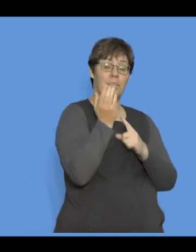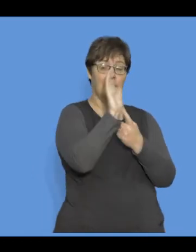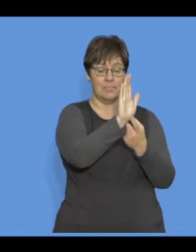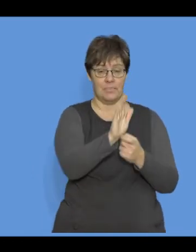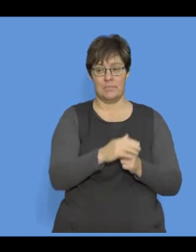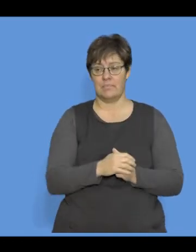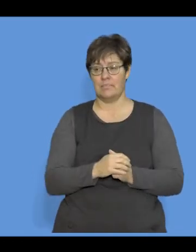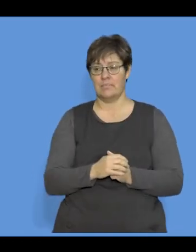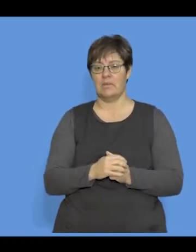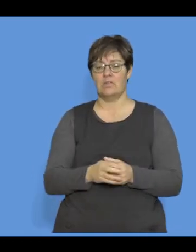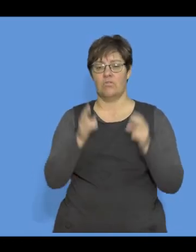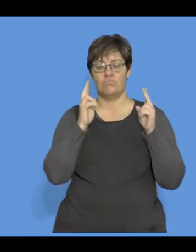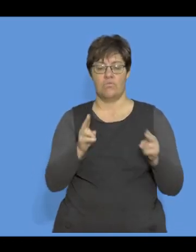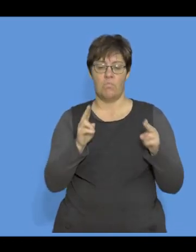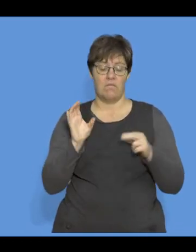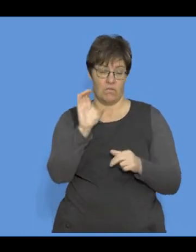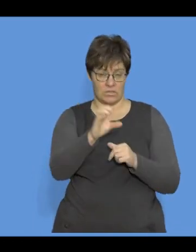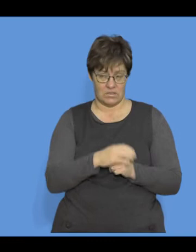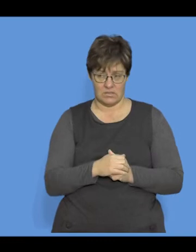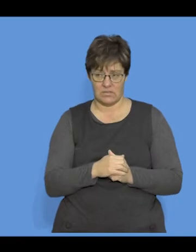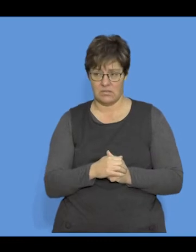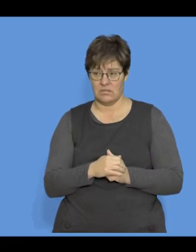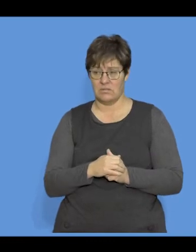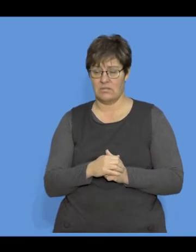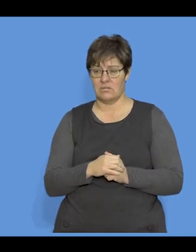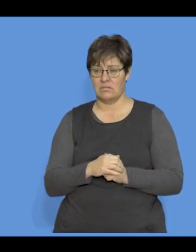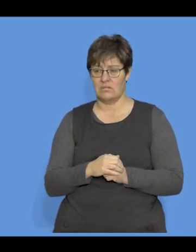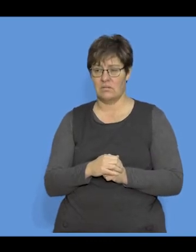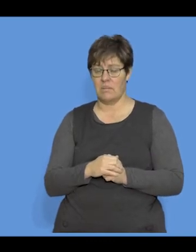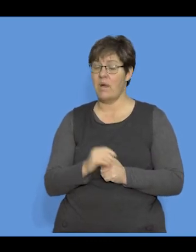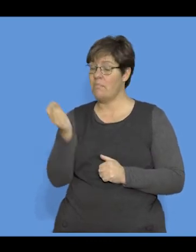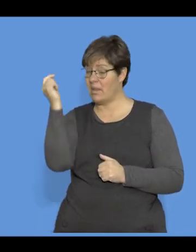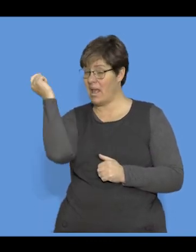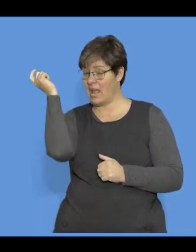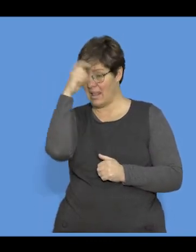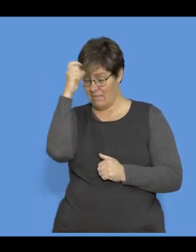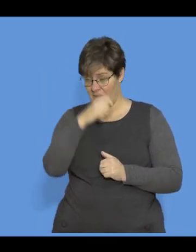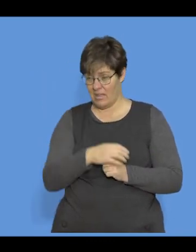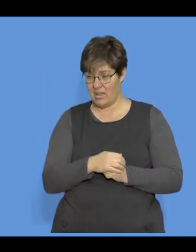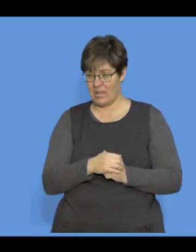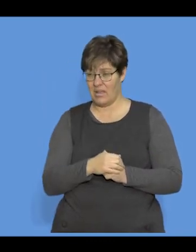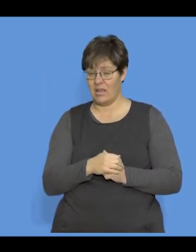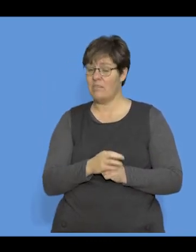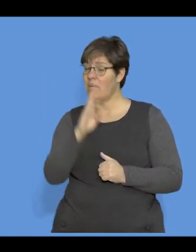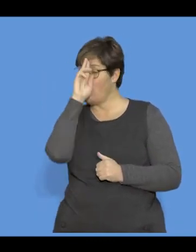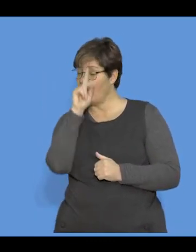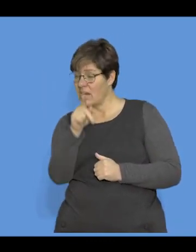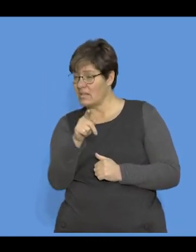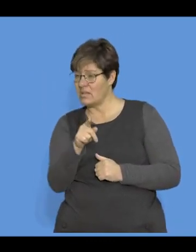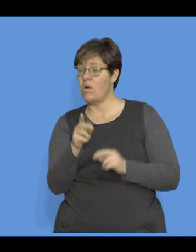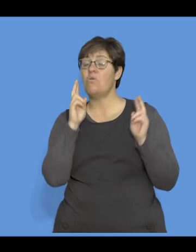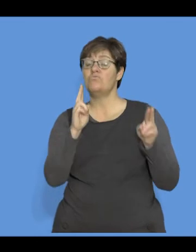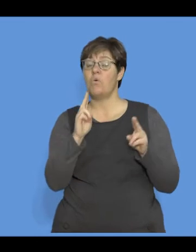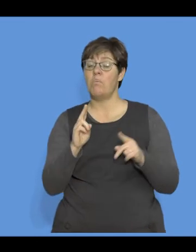here the normal force. Now I need to be clever. I need to recognize this normal